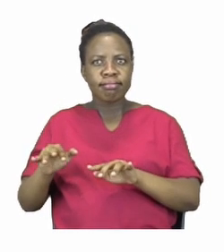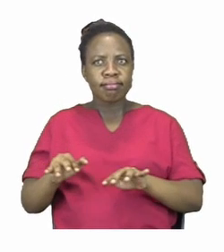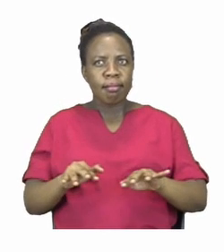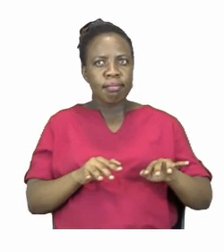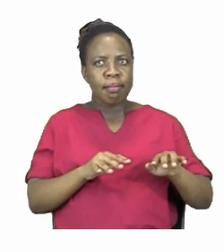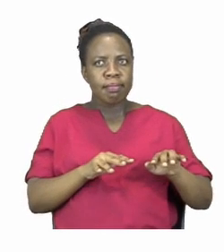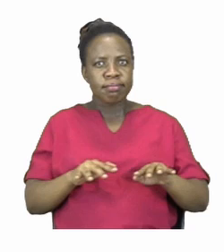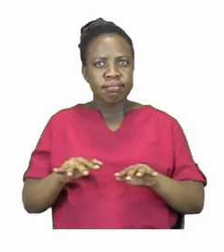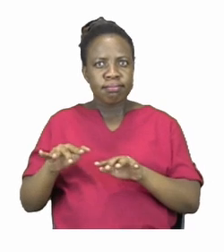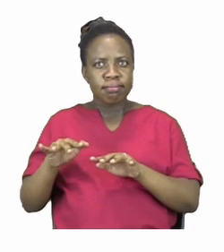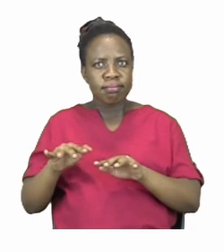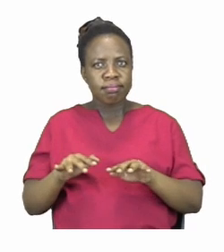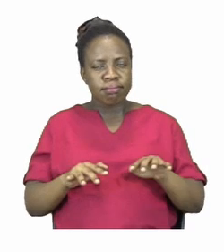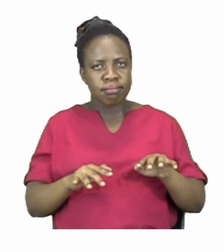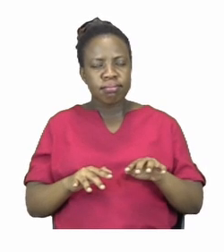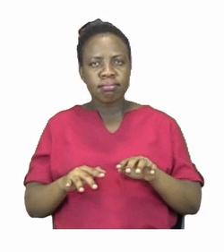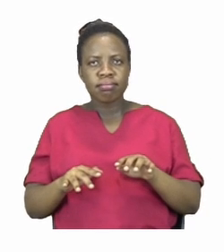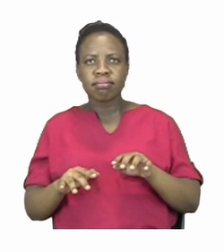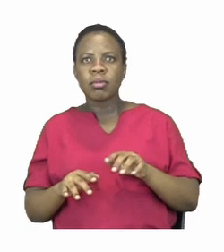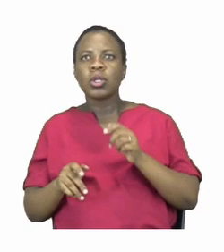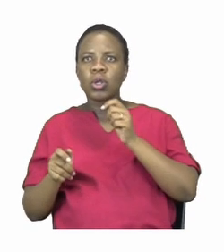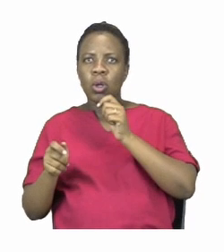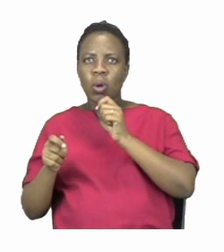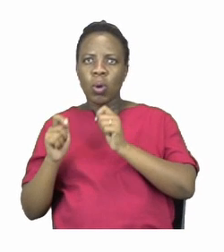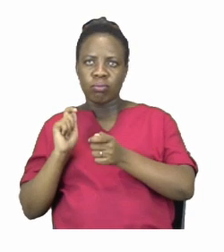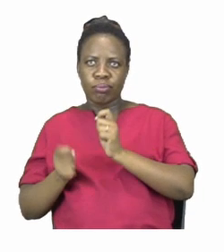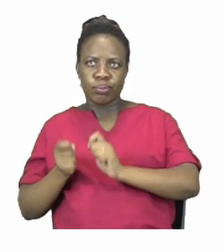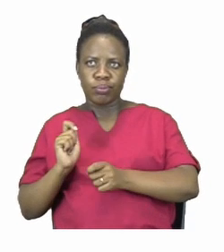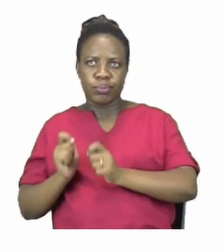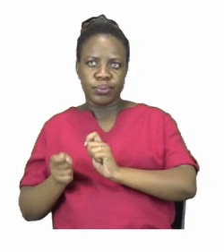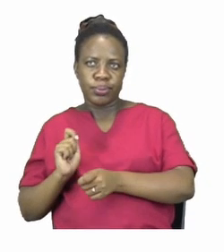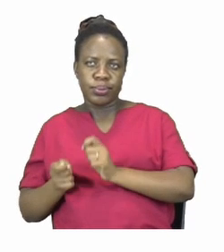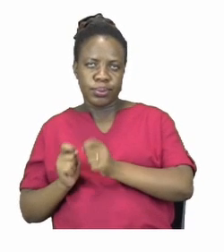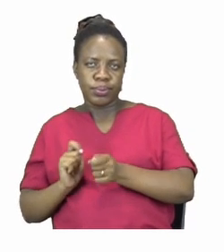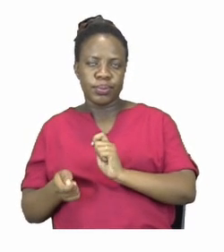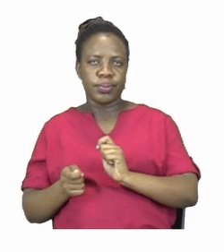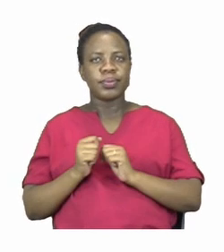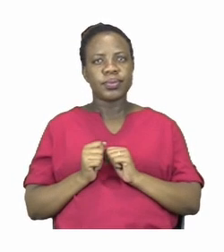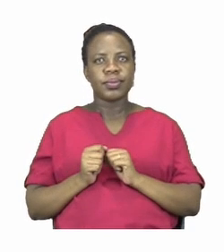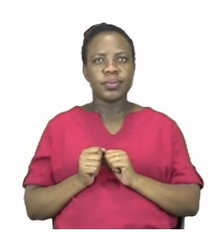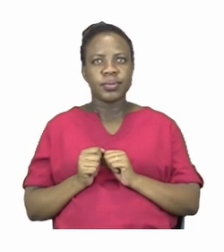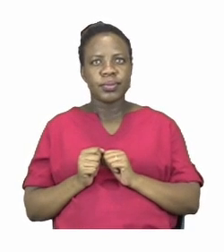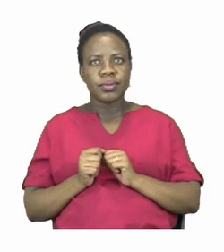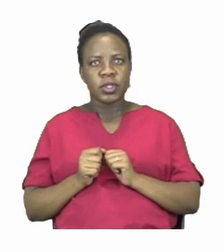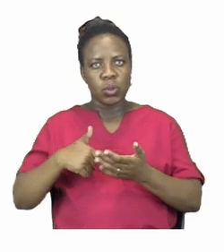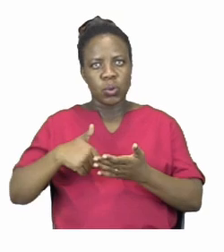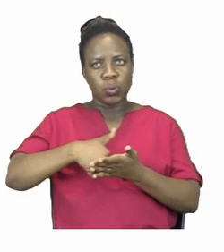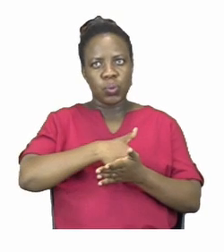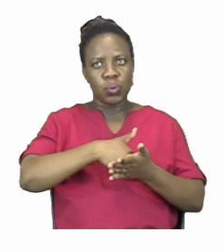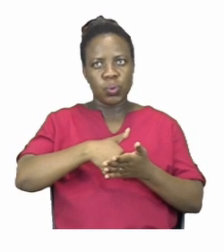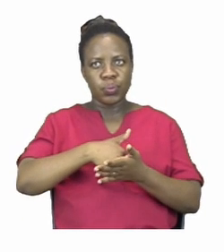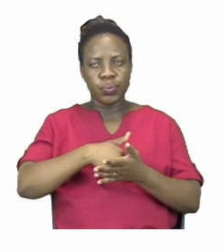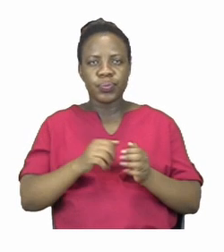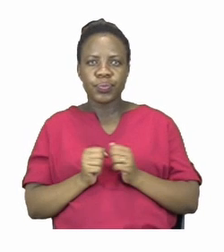little musical drum there in the last picture. Now, for number 1, remember you